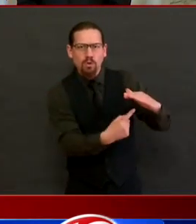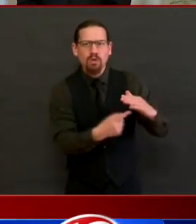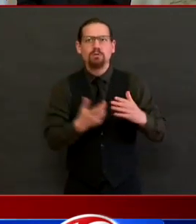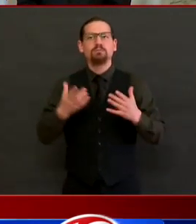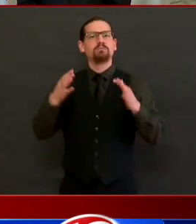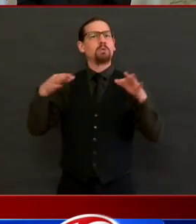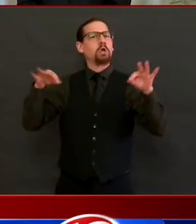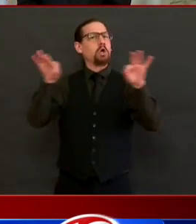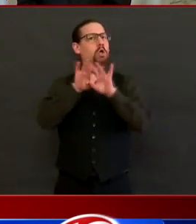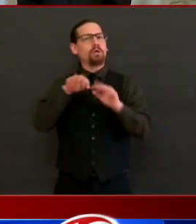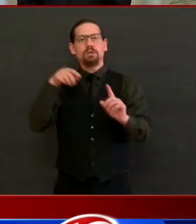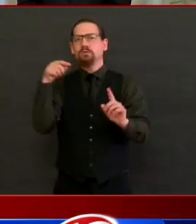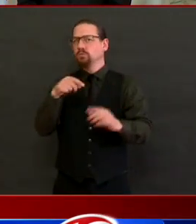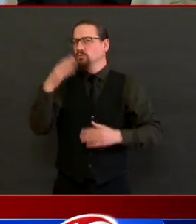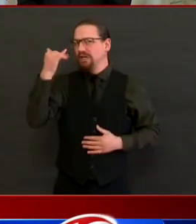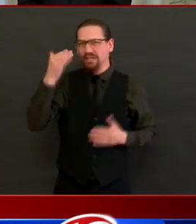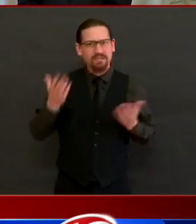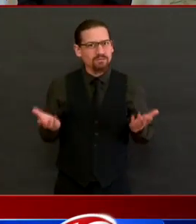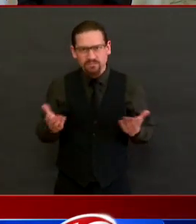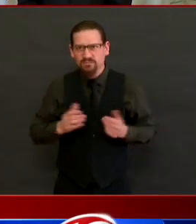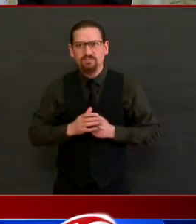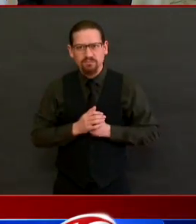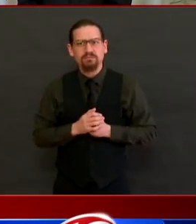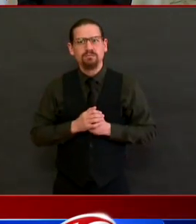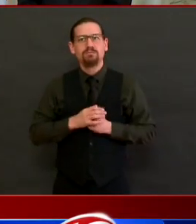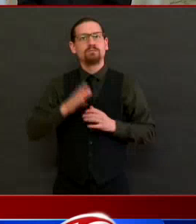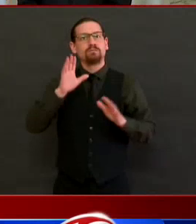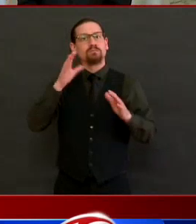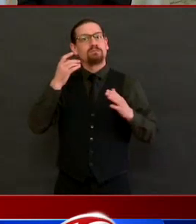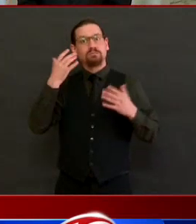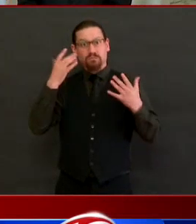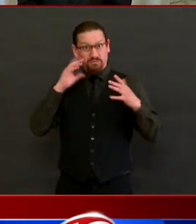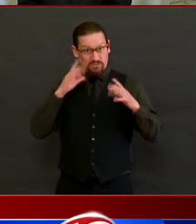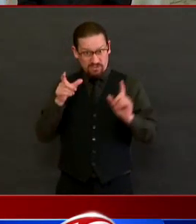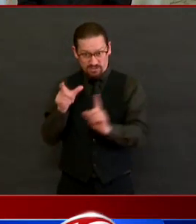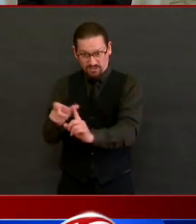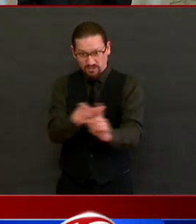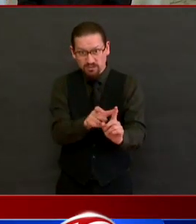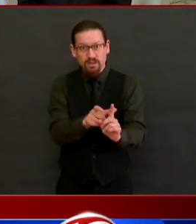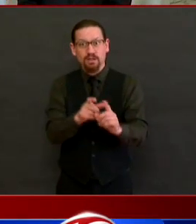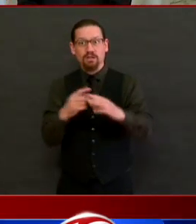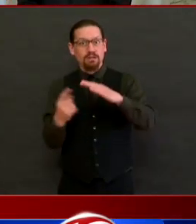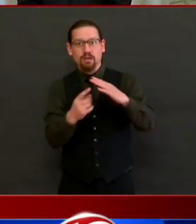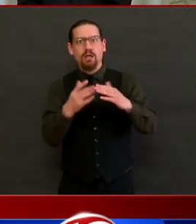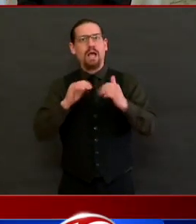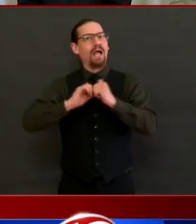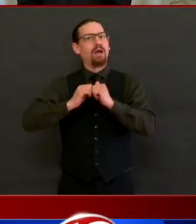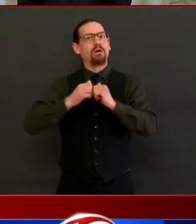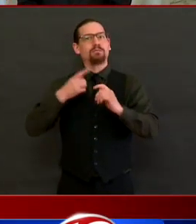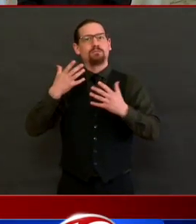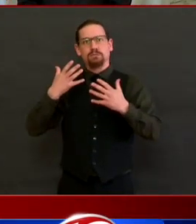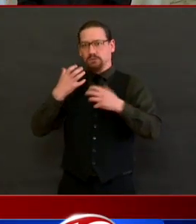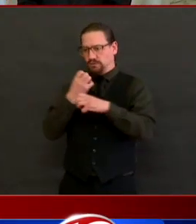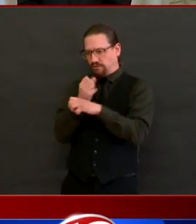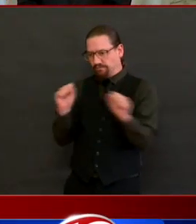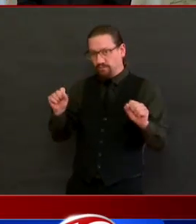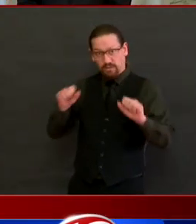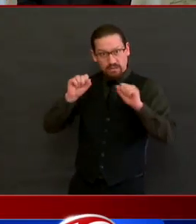school, the way we're going to be able to do that safely is if we can quickly identify who's